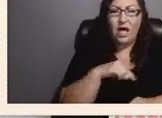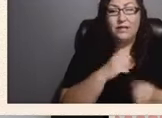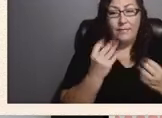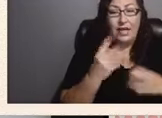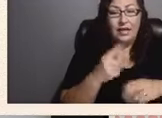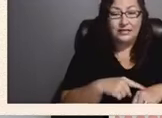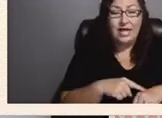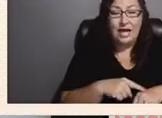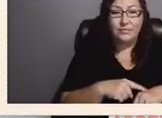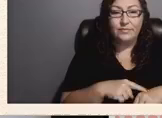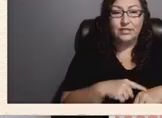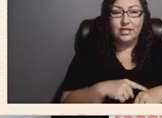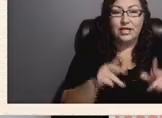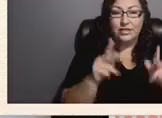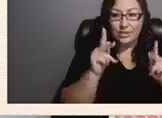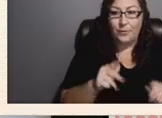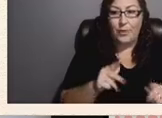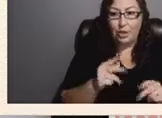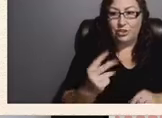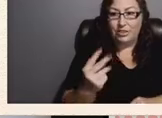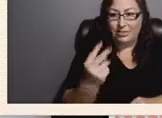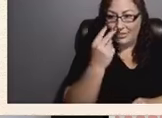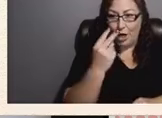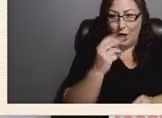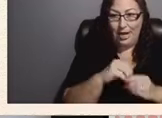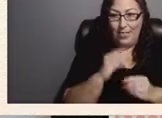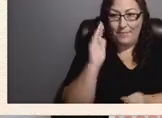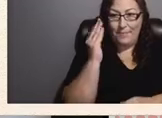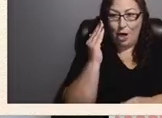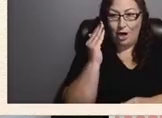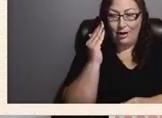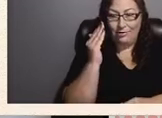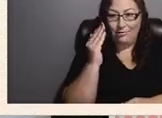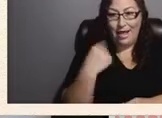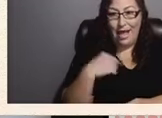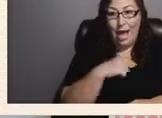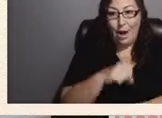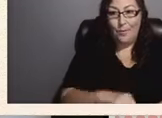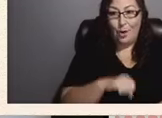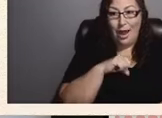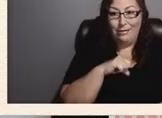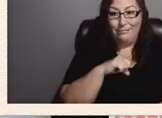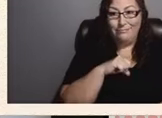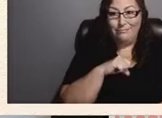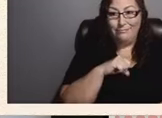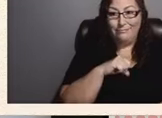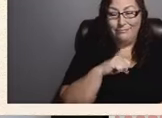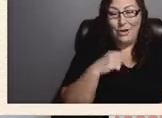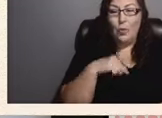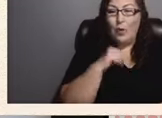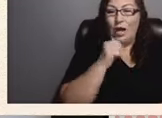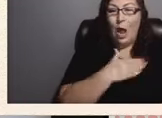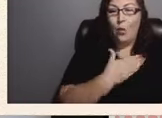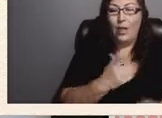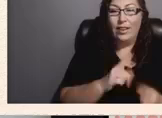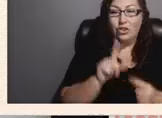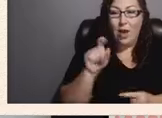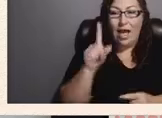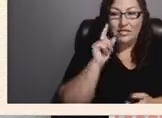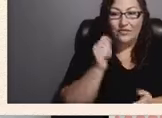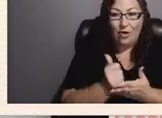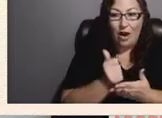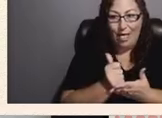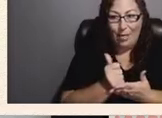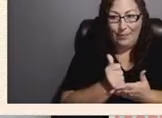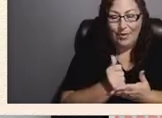is the person staring us in the mirror. You know, it's our pride. It's we're not willing to ask for help. And so